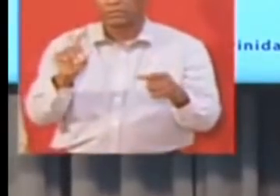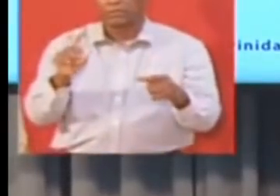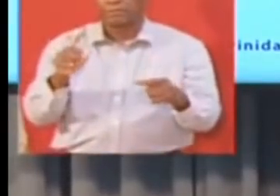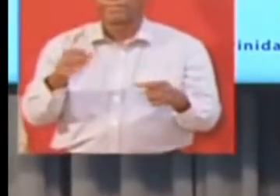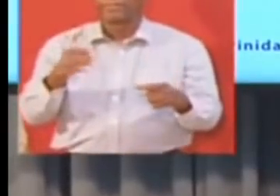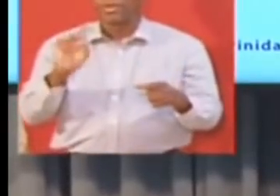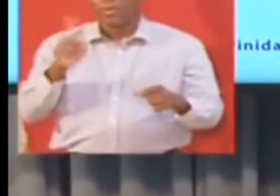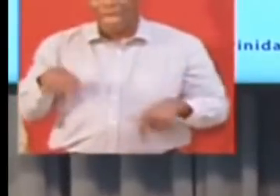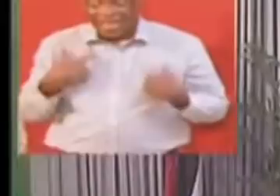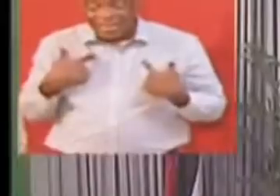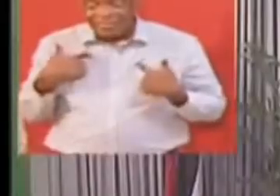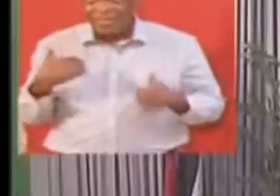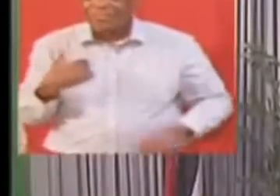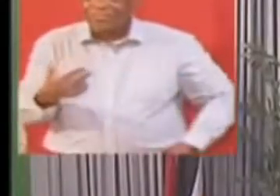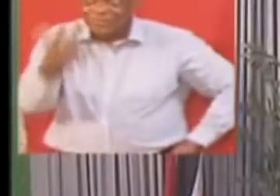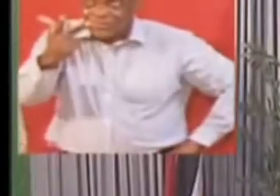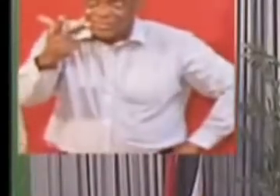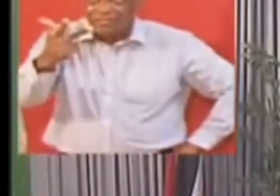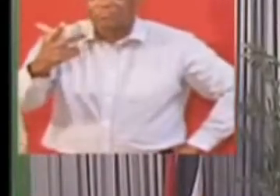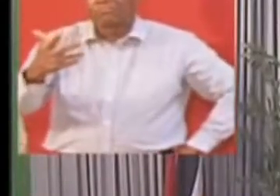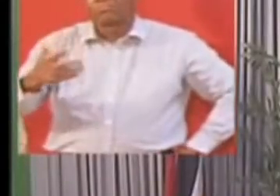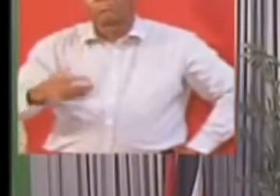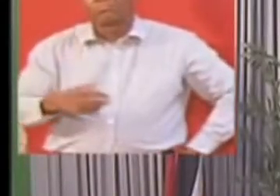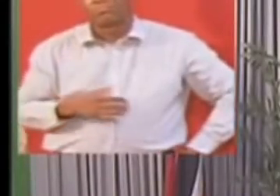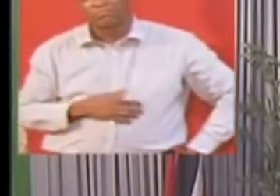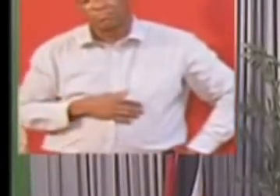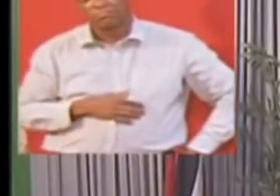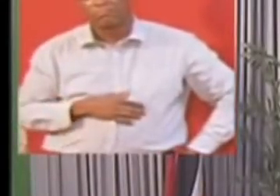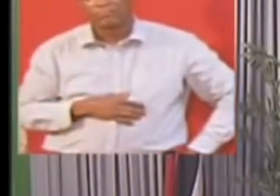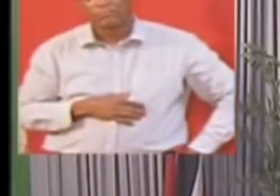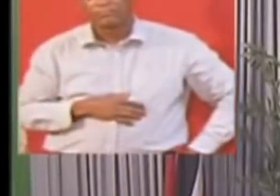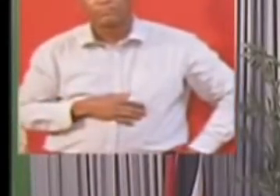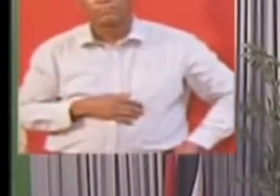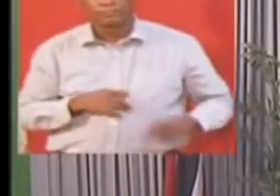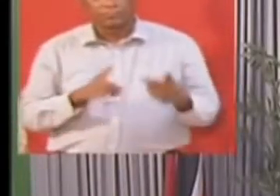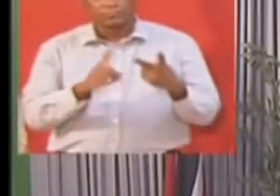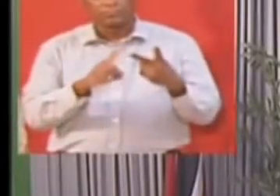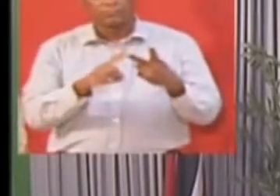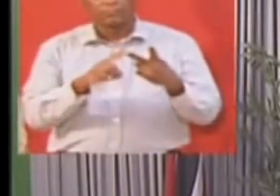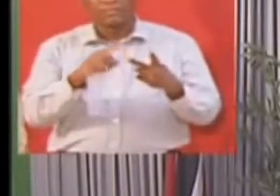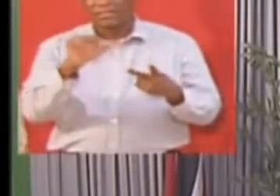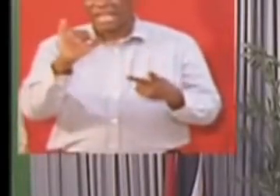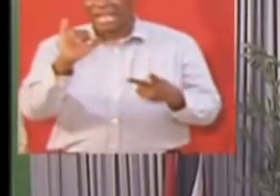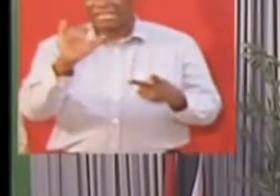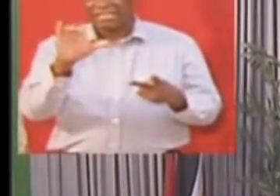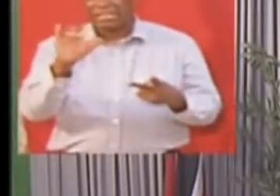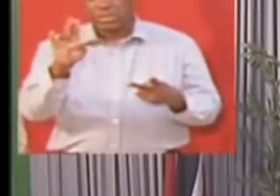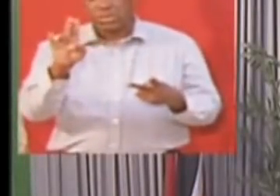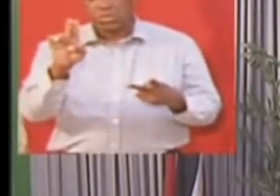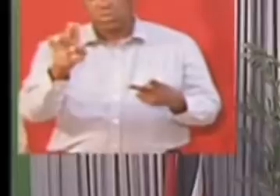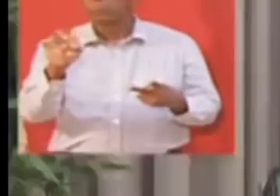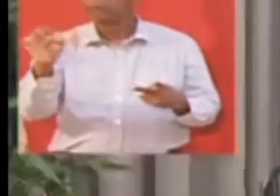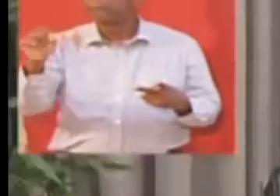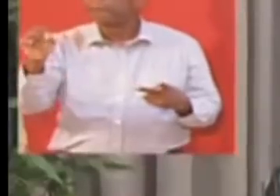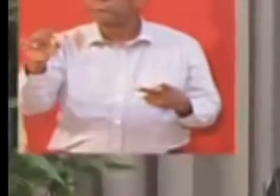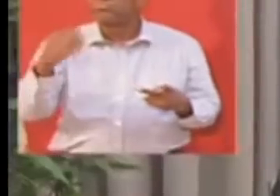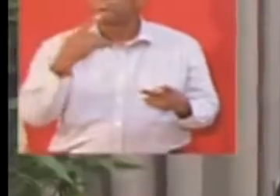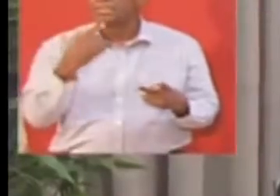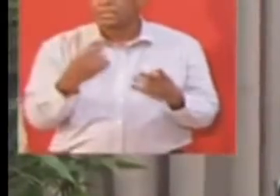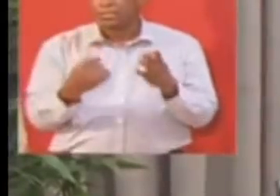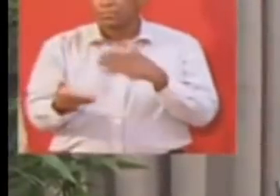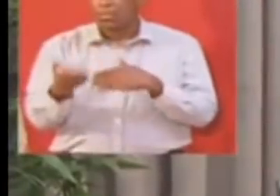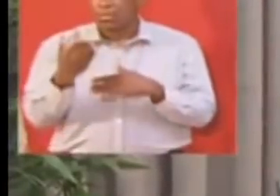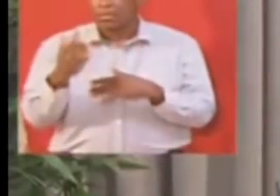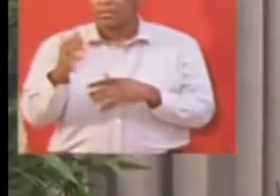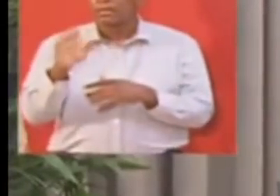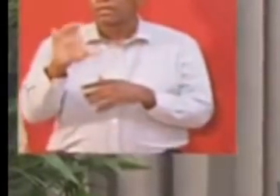them. Okay. So in terms of your ICU, yes, I said this morning we had at the Couva Hospital, we have